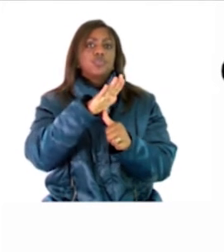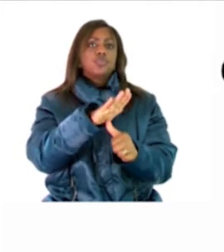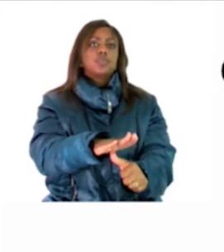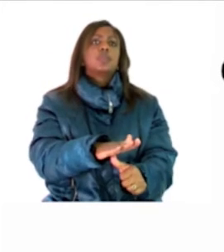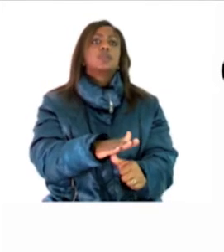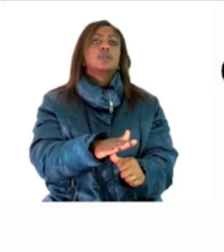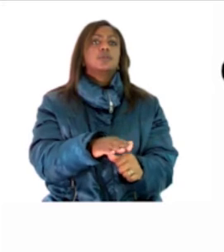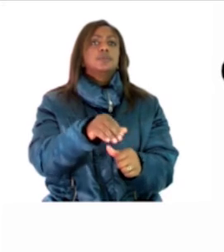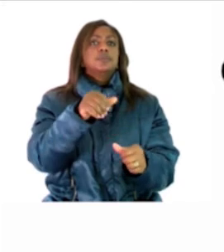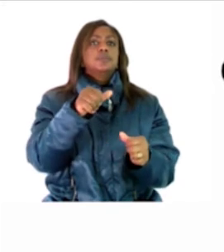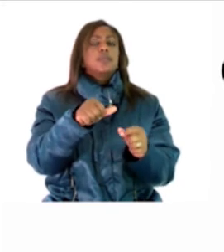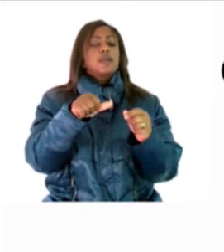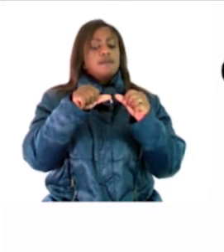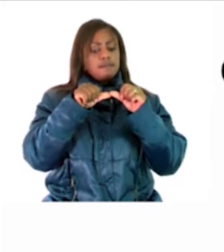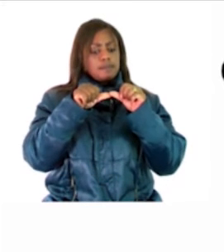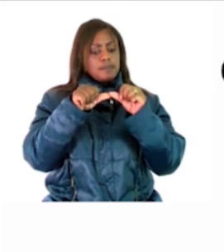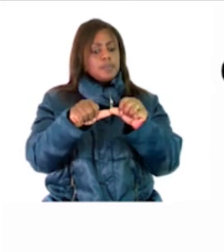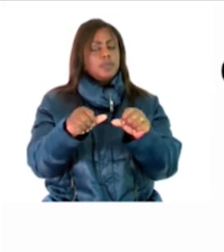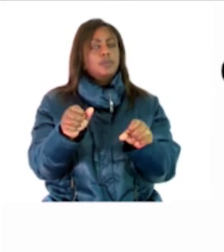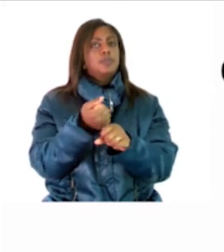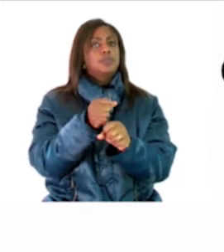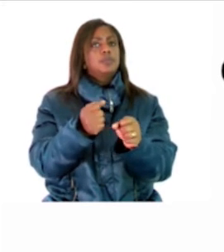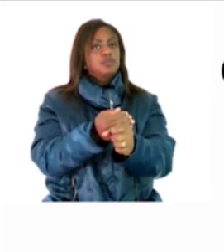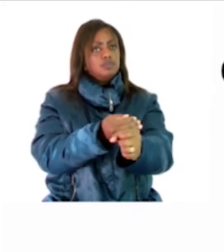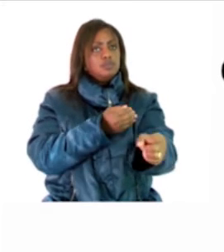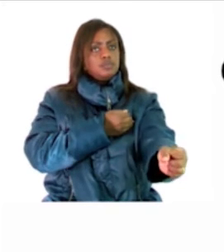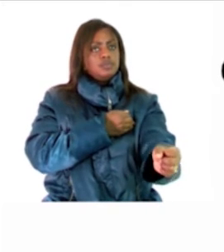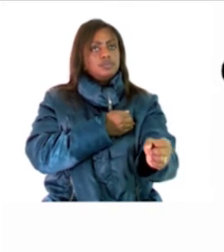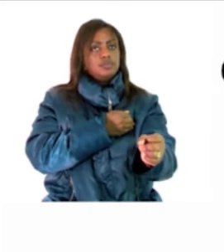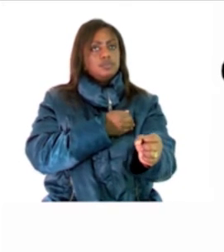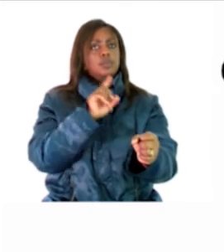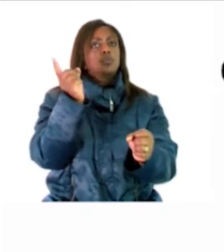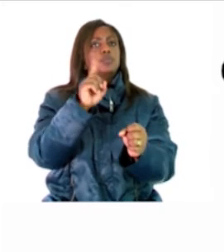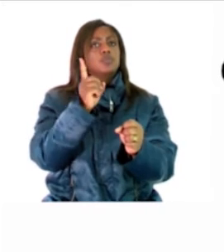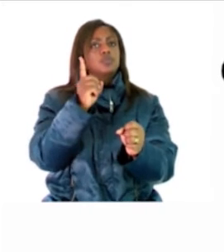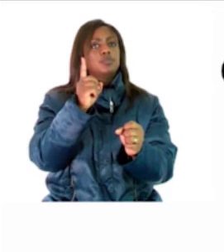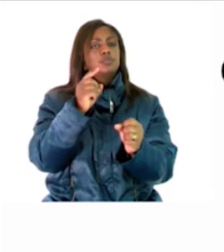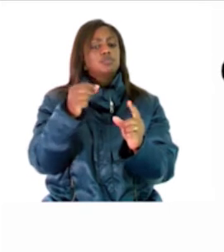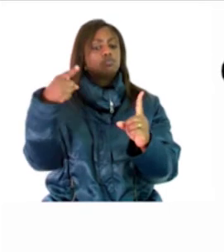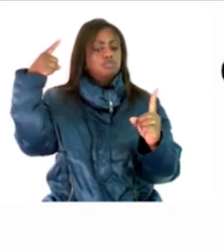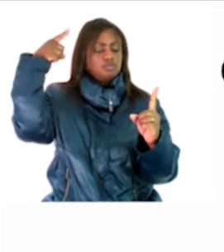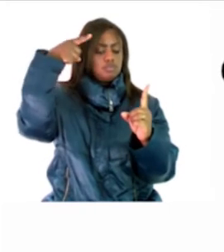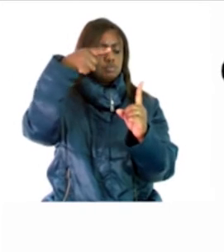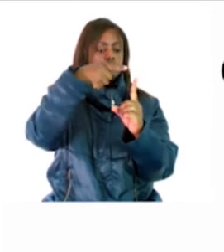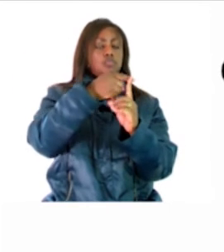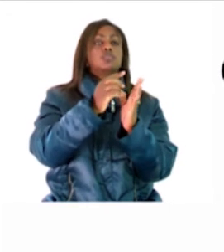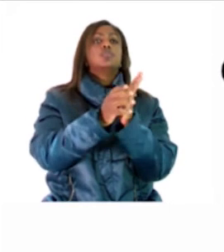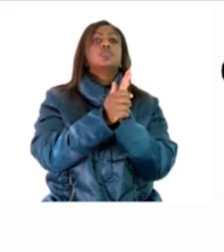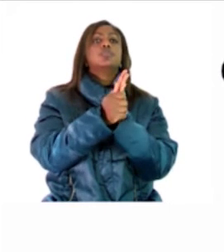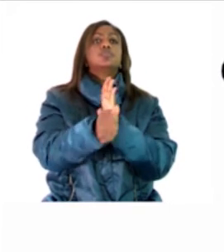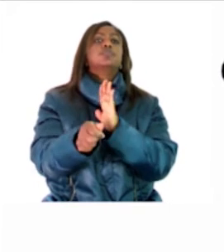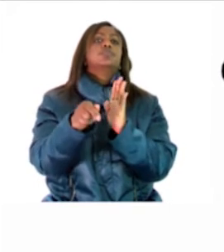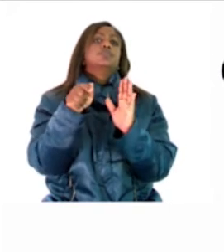Before we go in details of our lesson, let's look at what do we have to know, or what are we expected to know